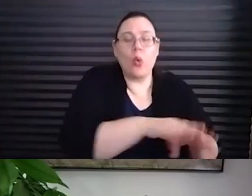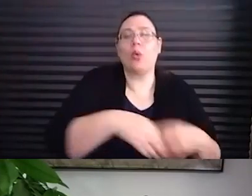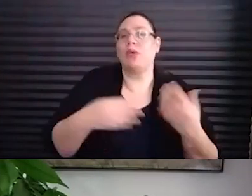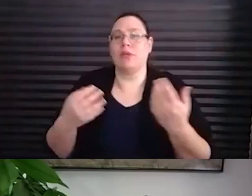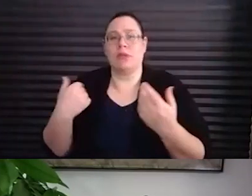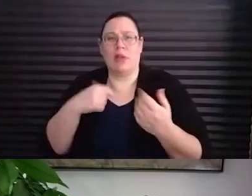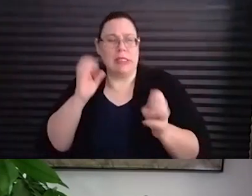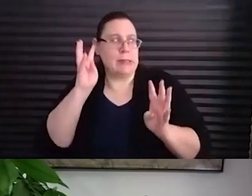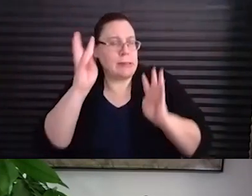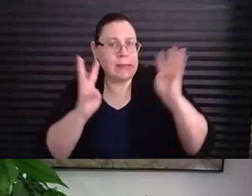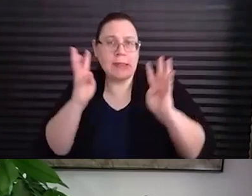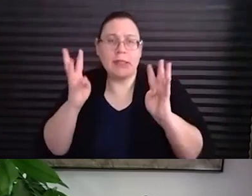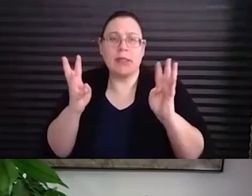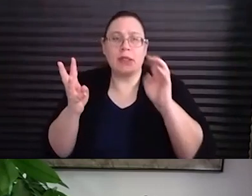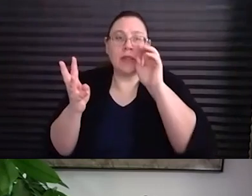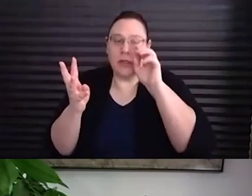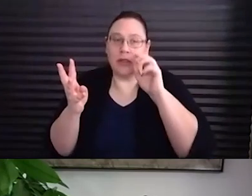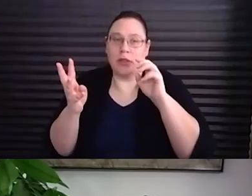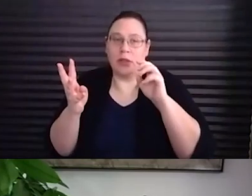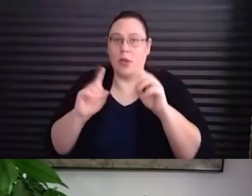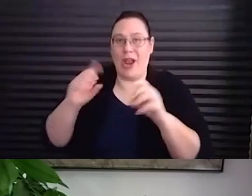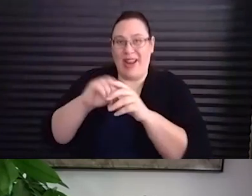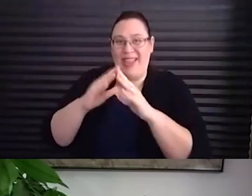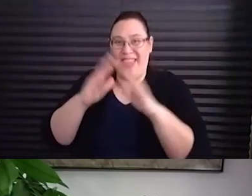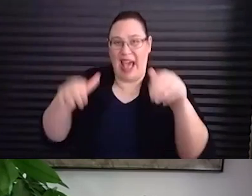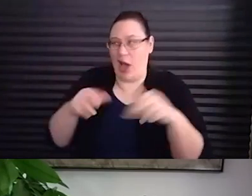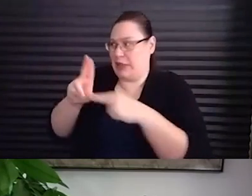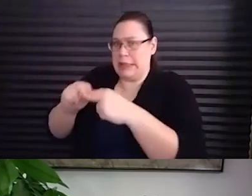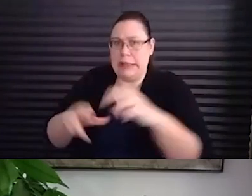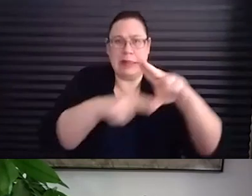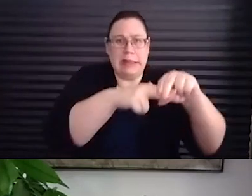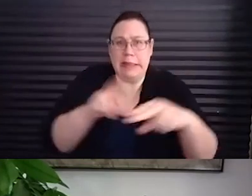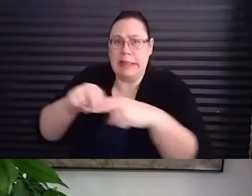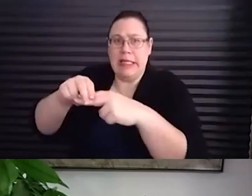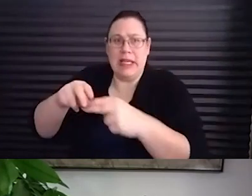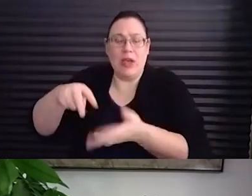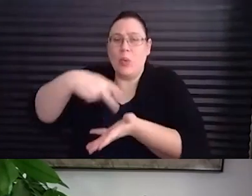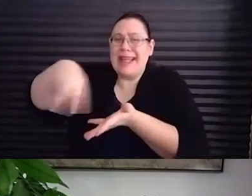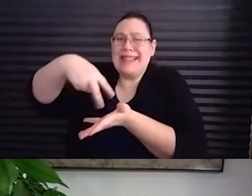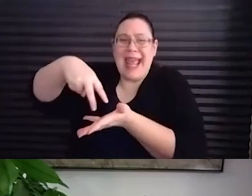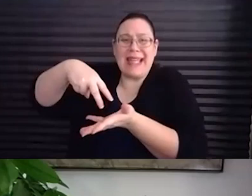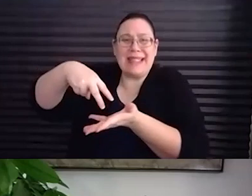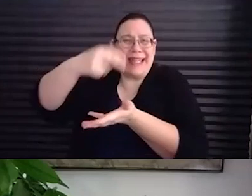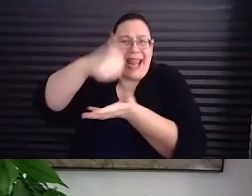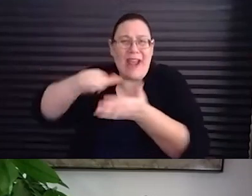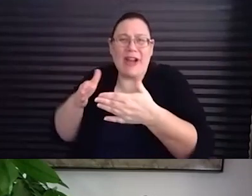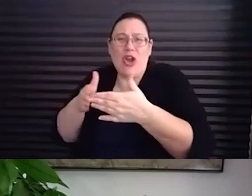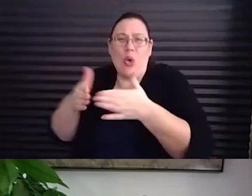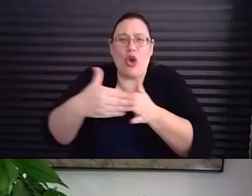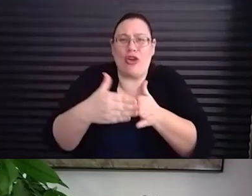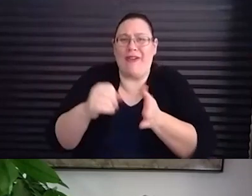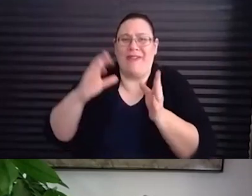really creative with what parts of our house we could use to film. We were dancing in like every corner of the house you could